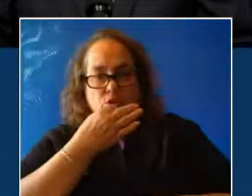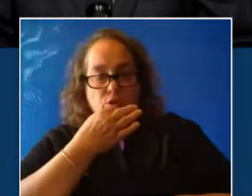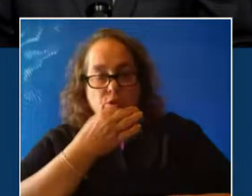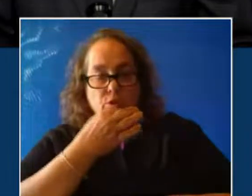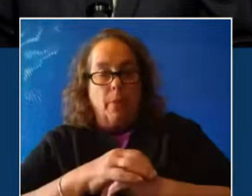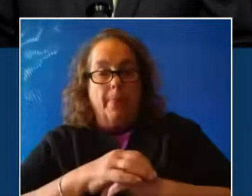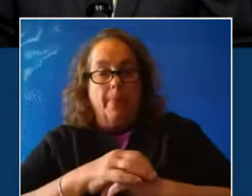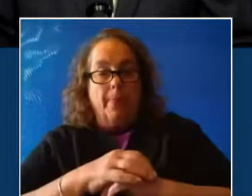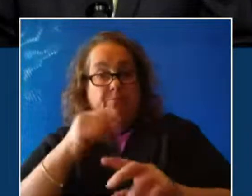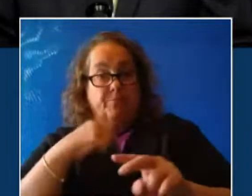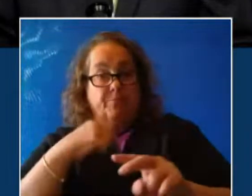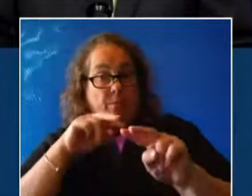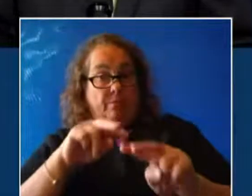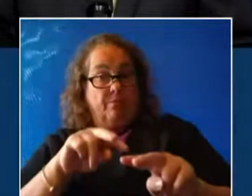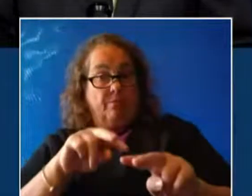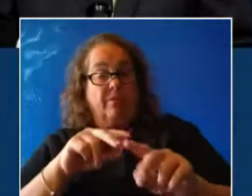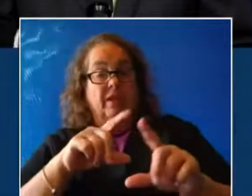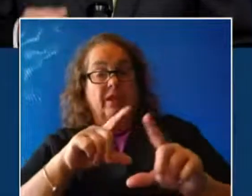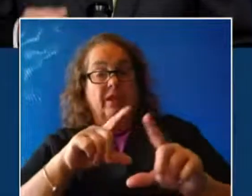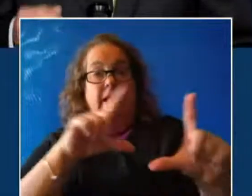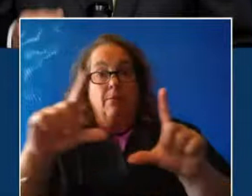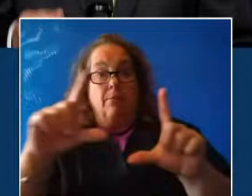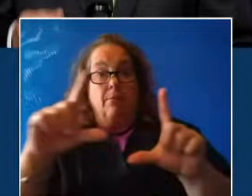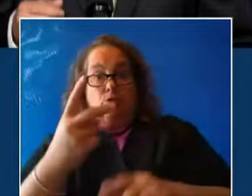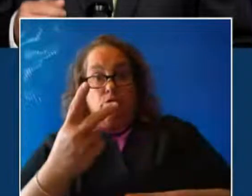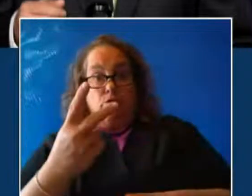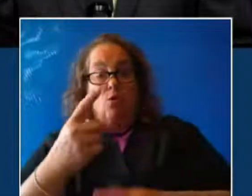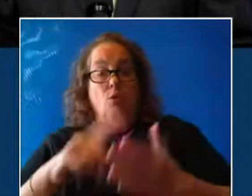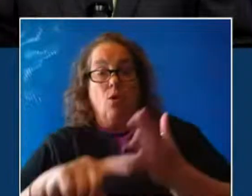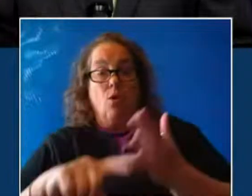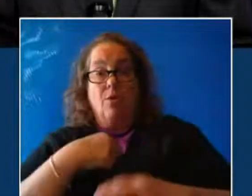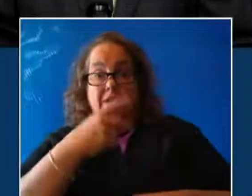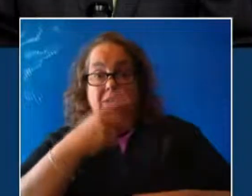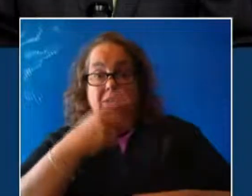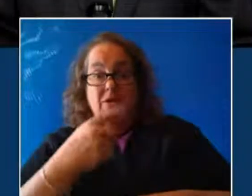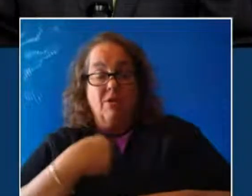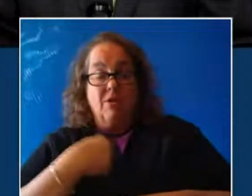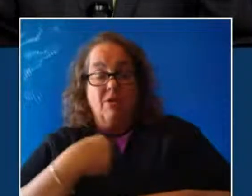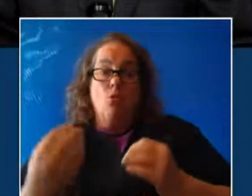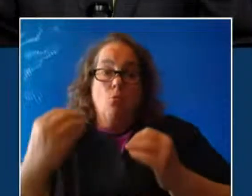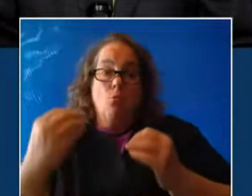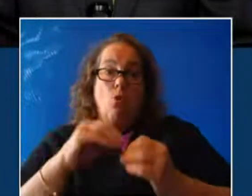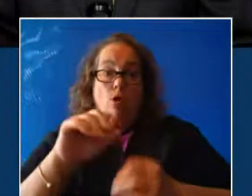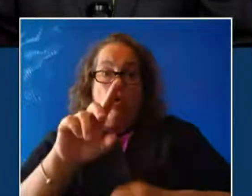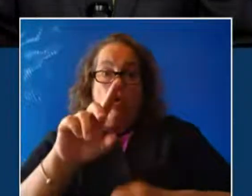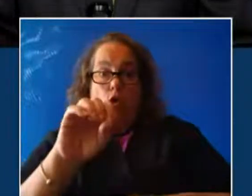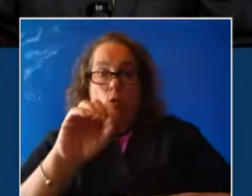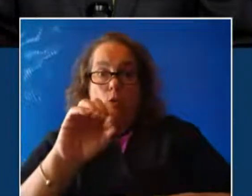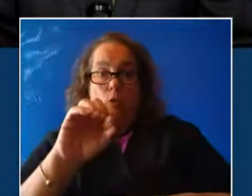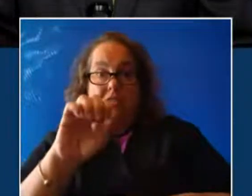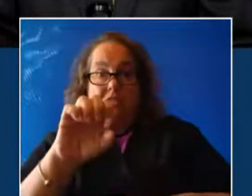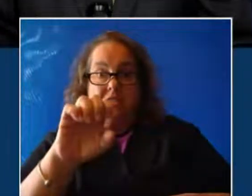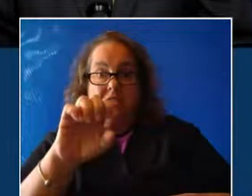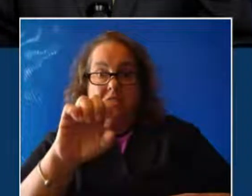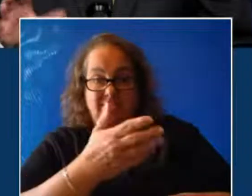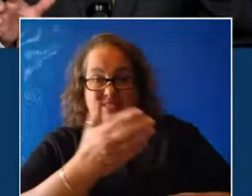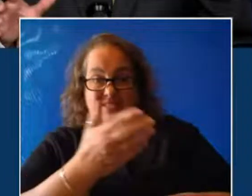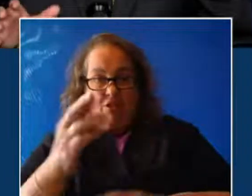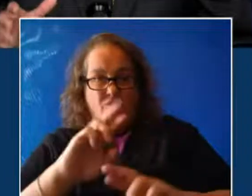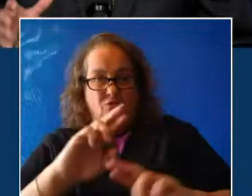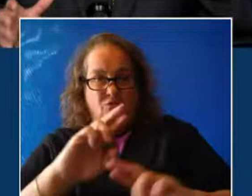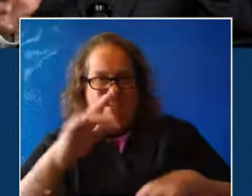at table 2, what we see is we have a lot more doses out there, and people can get them right now with